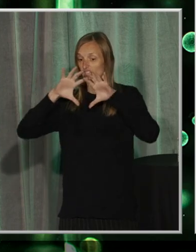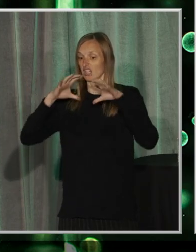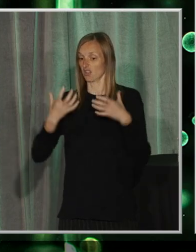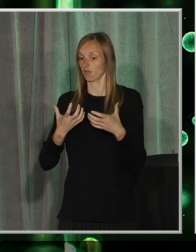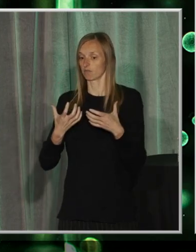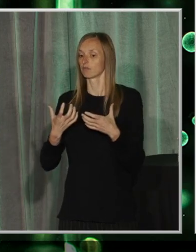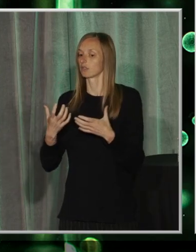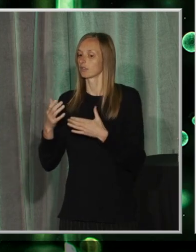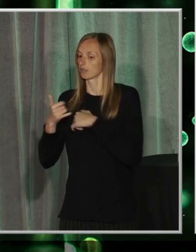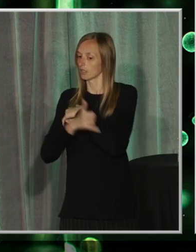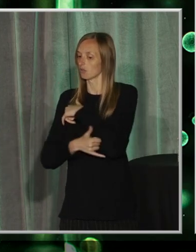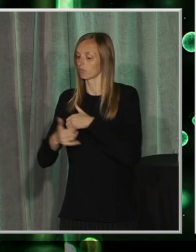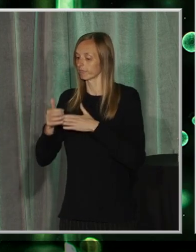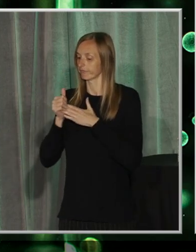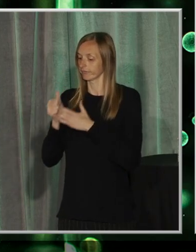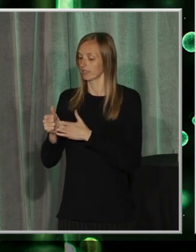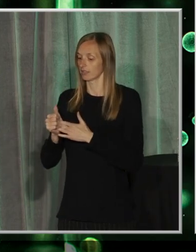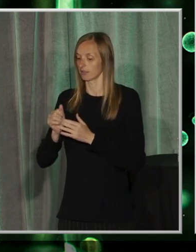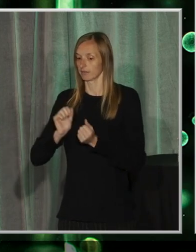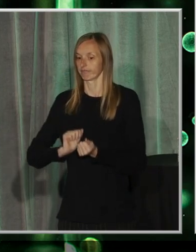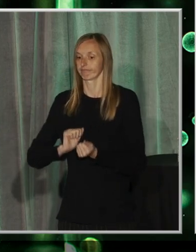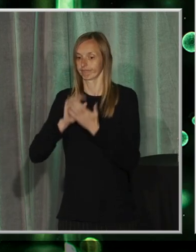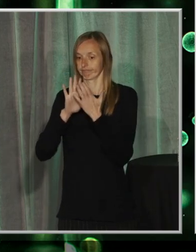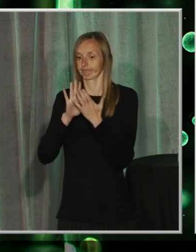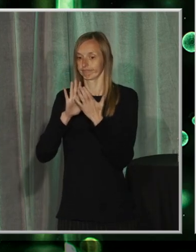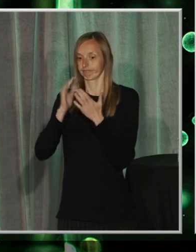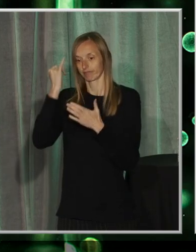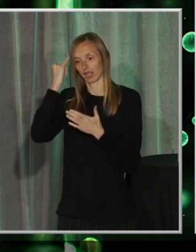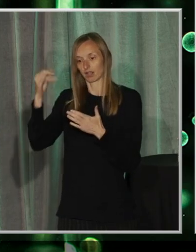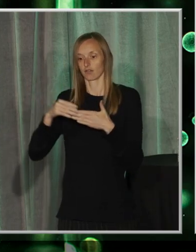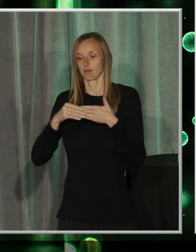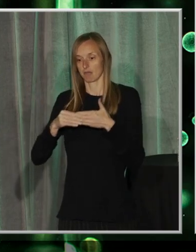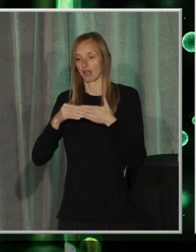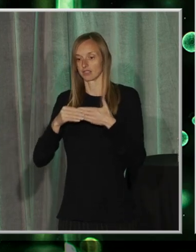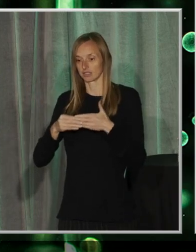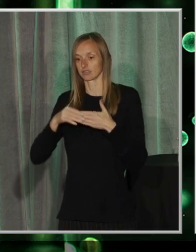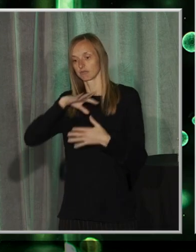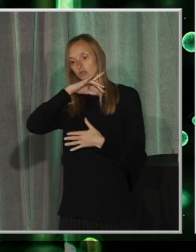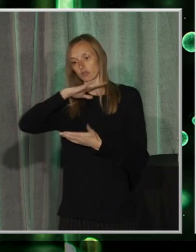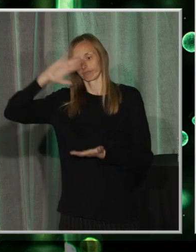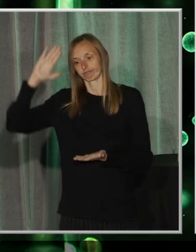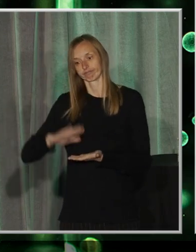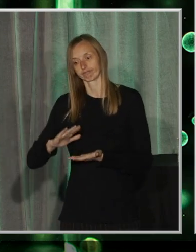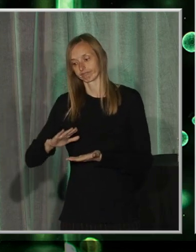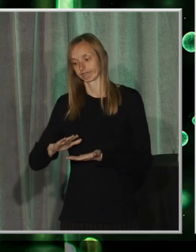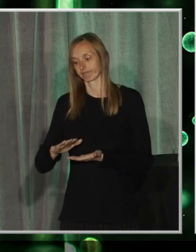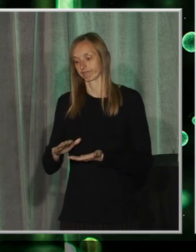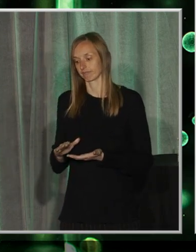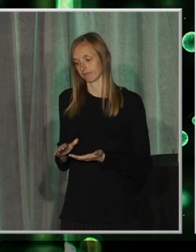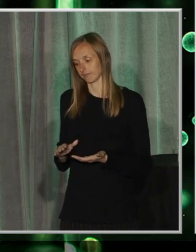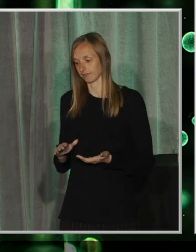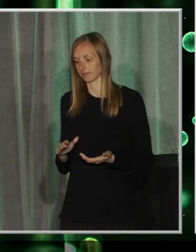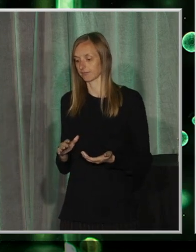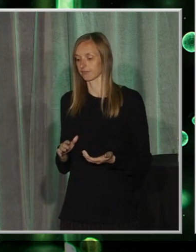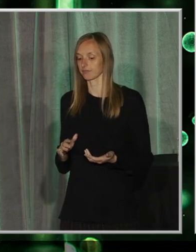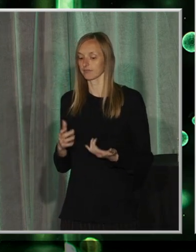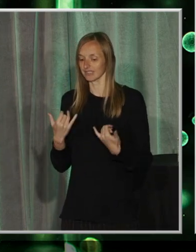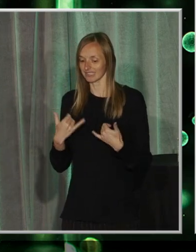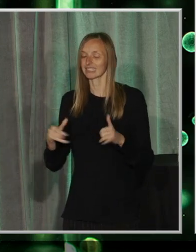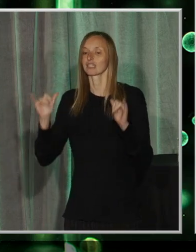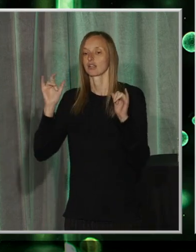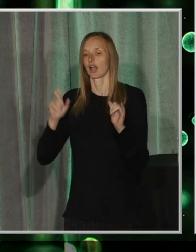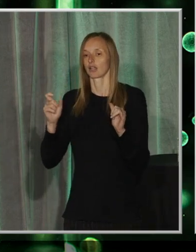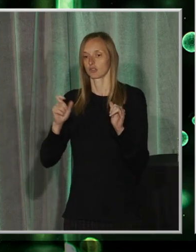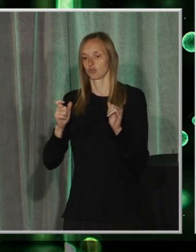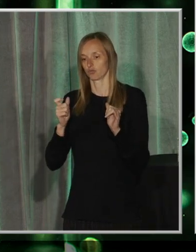in tackling the plastic pollution issue, but we still need to